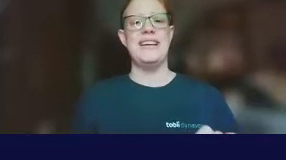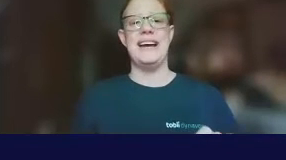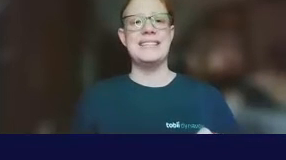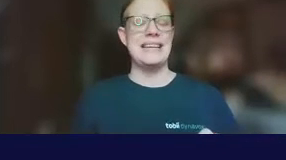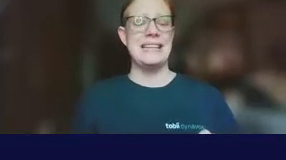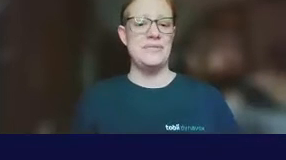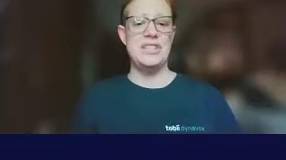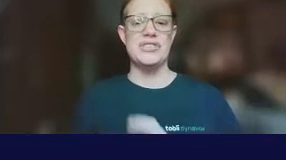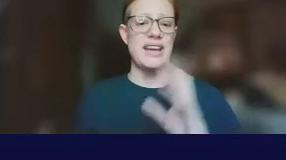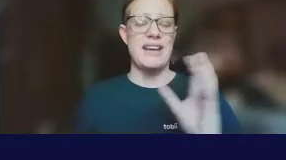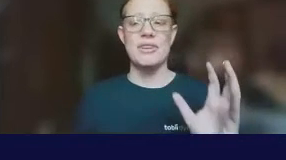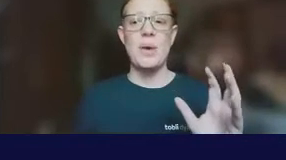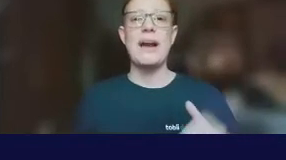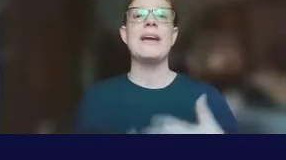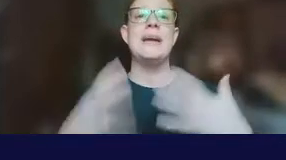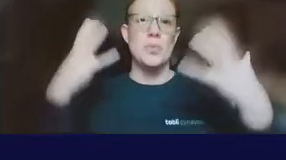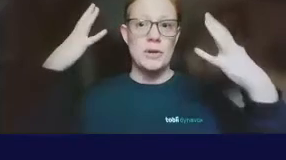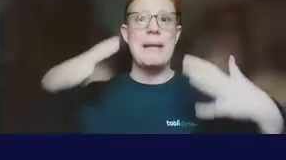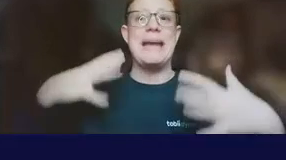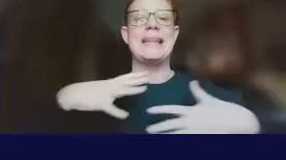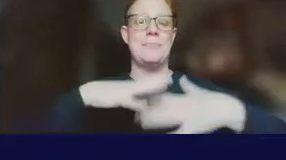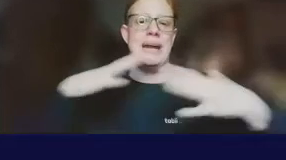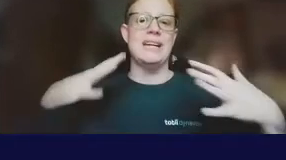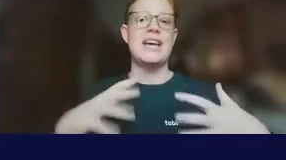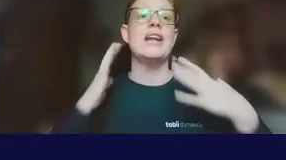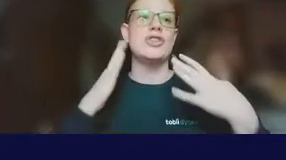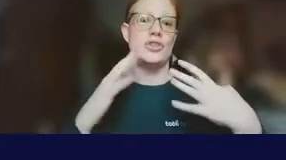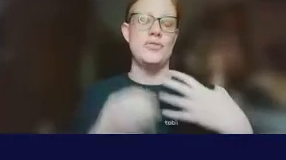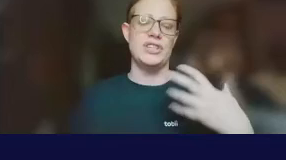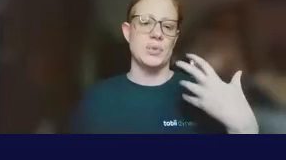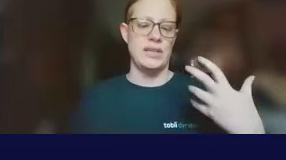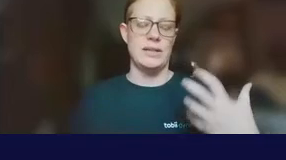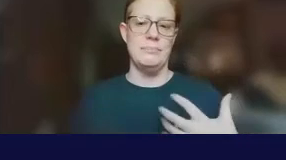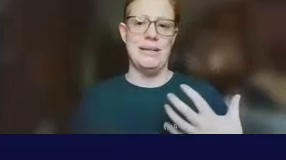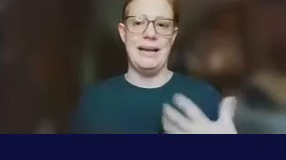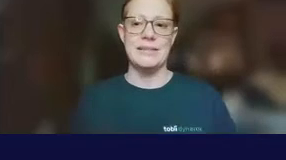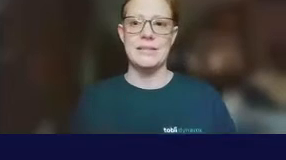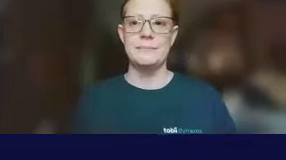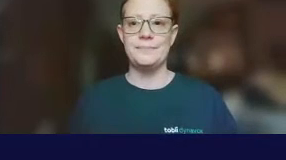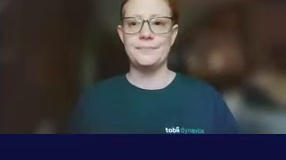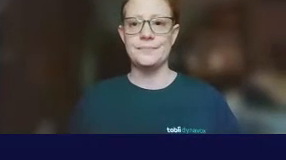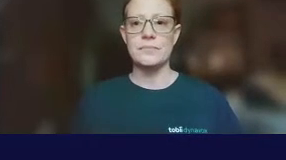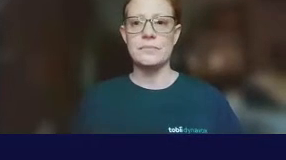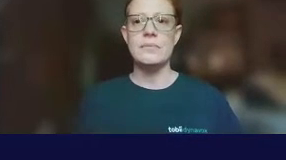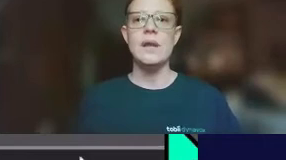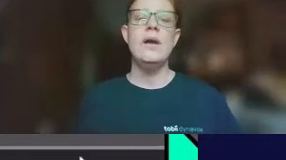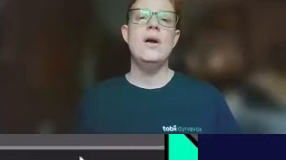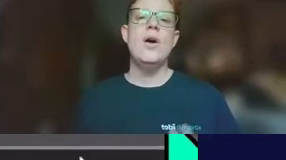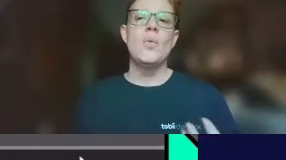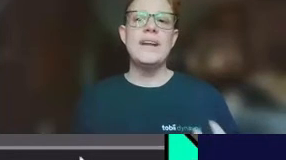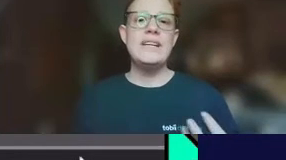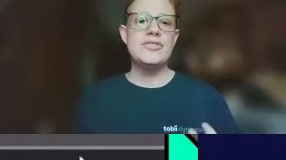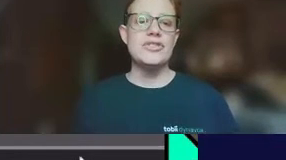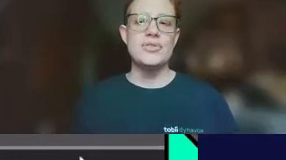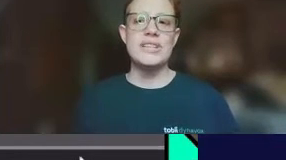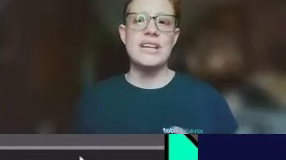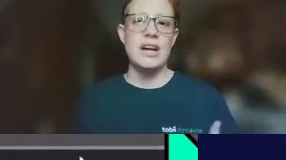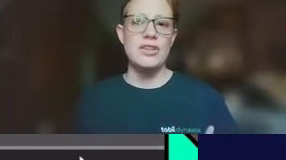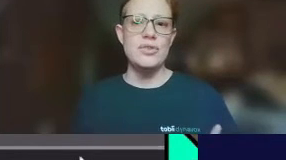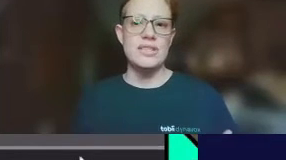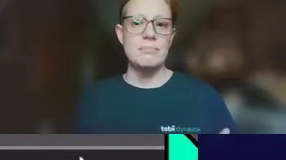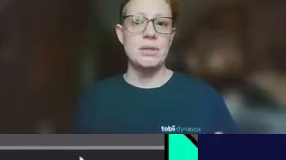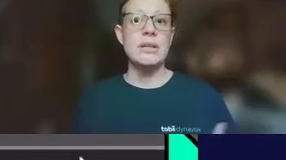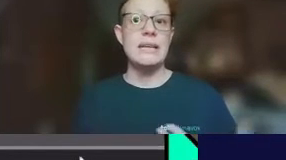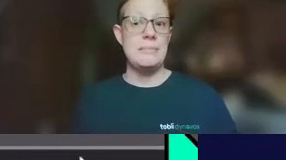to note that if you had salient features everywhere, it would make the page set too visually complex. When introducing